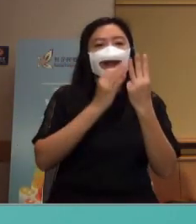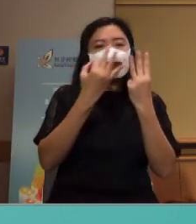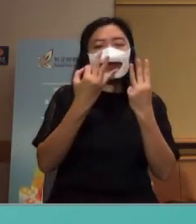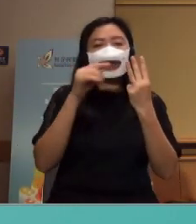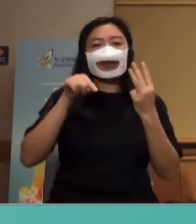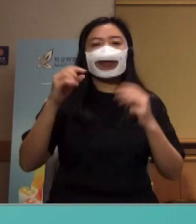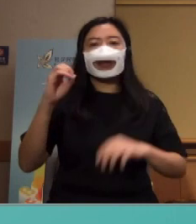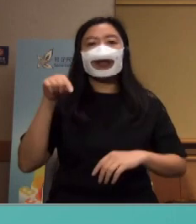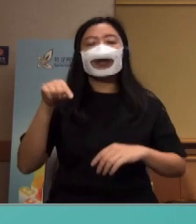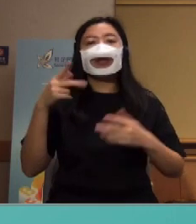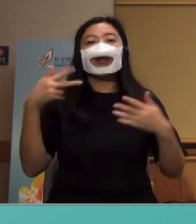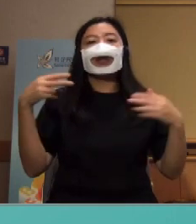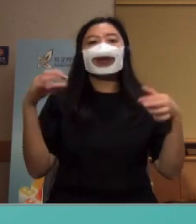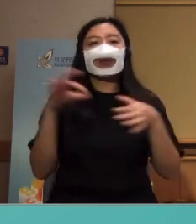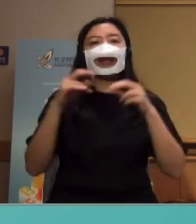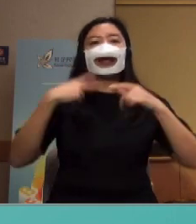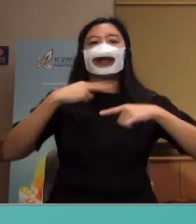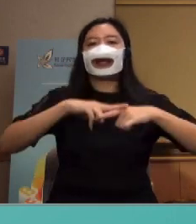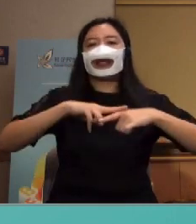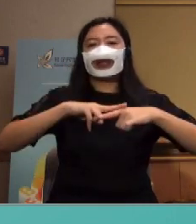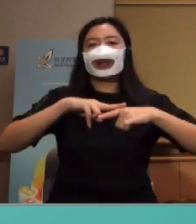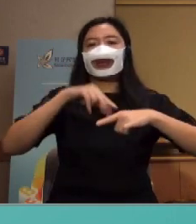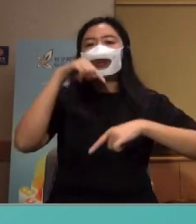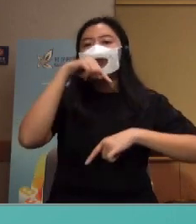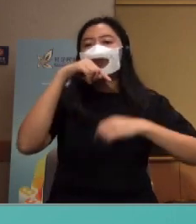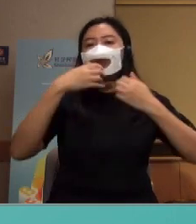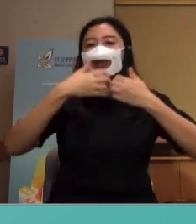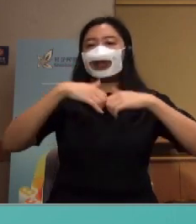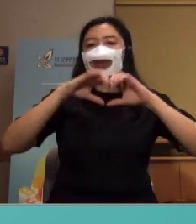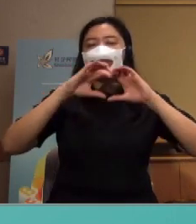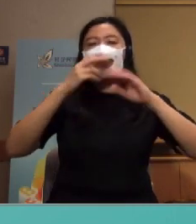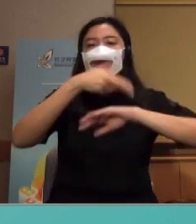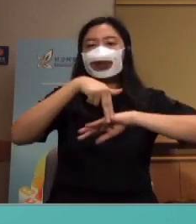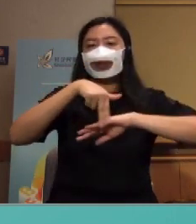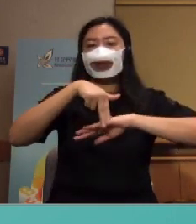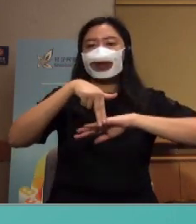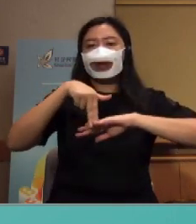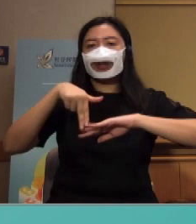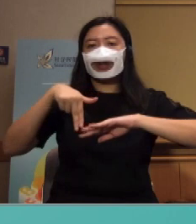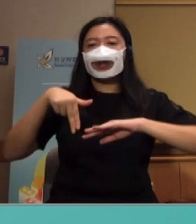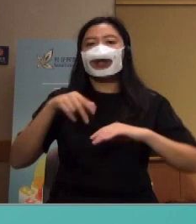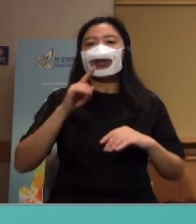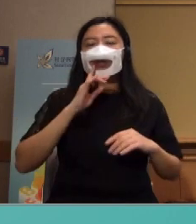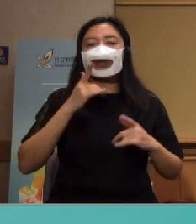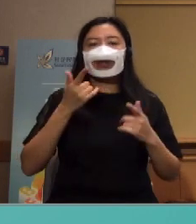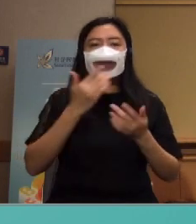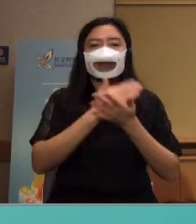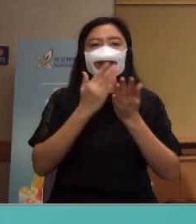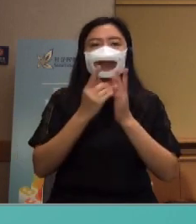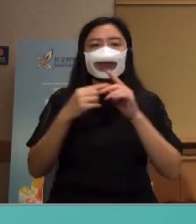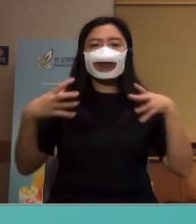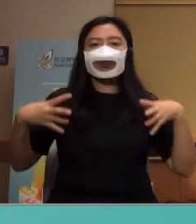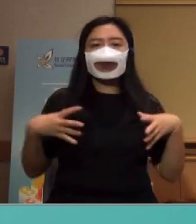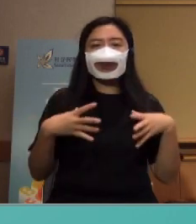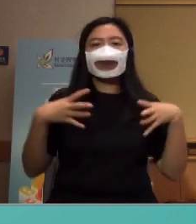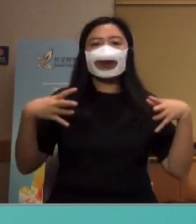so I want to share our mission is engage people of differences to create social impact. So this is our mission. People of